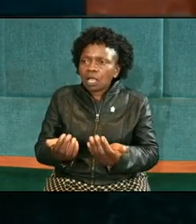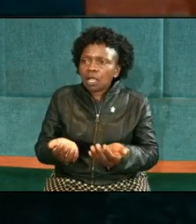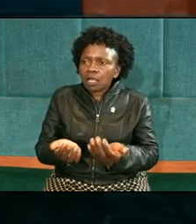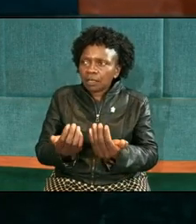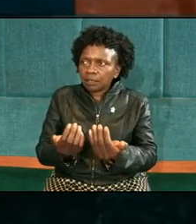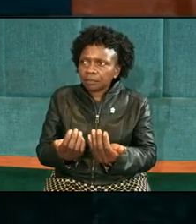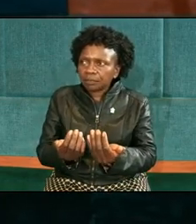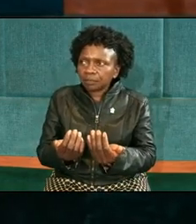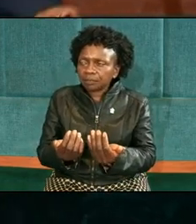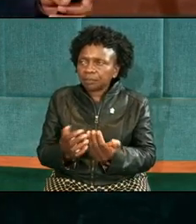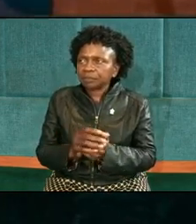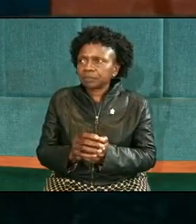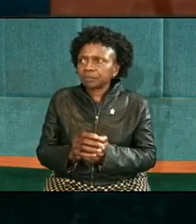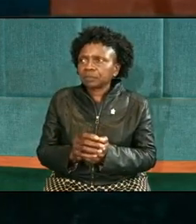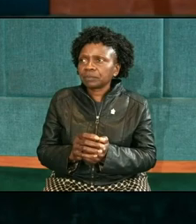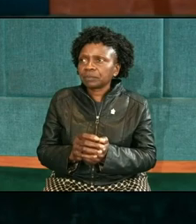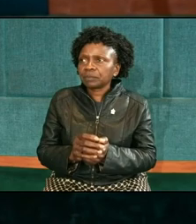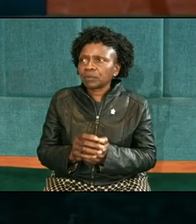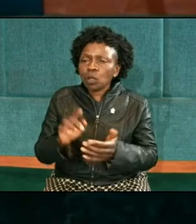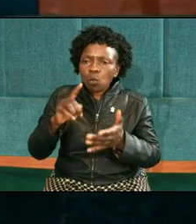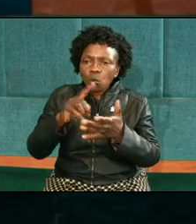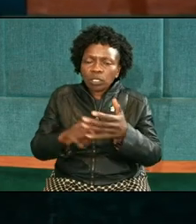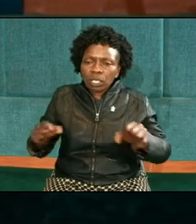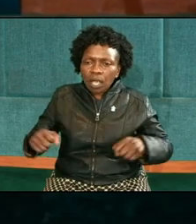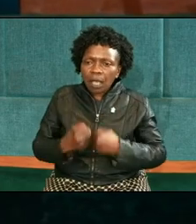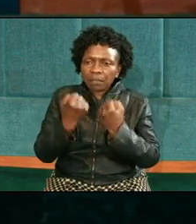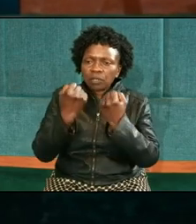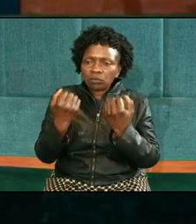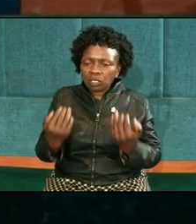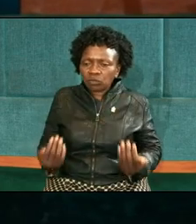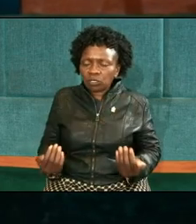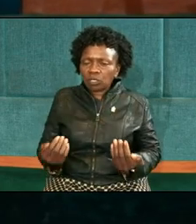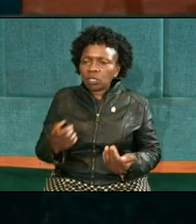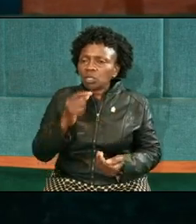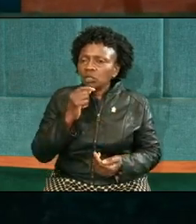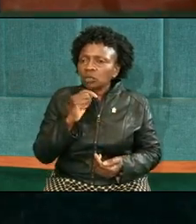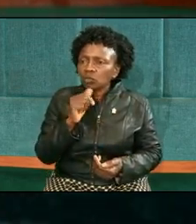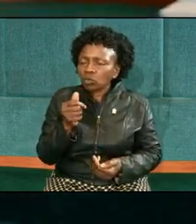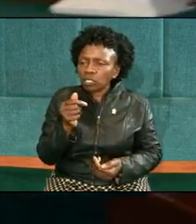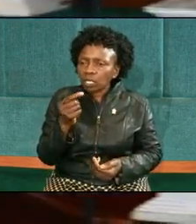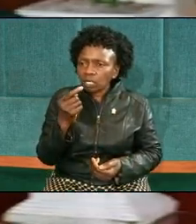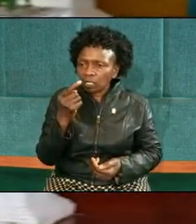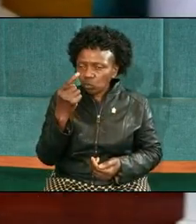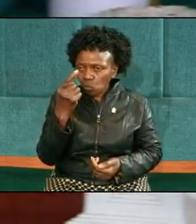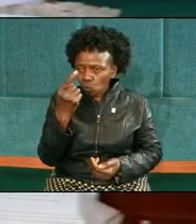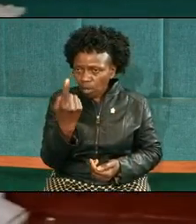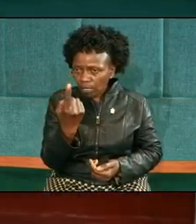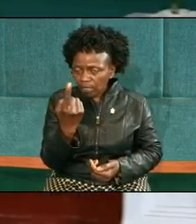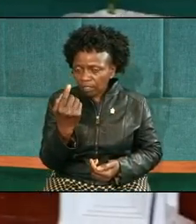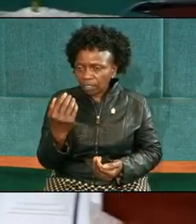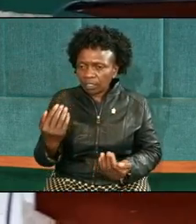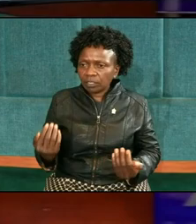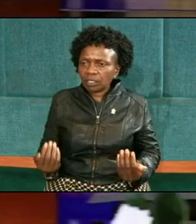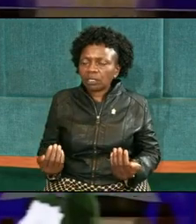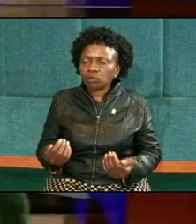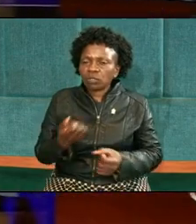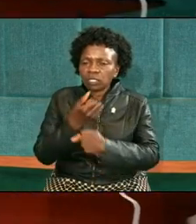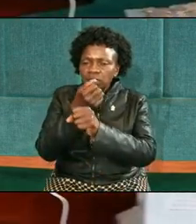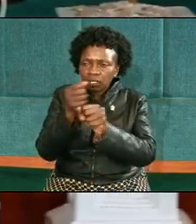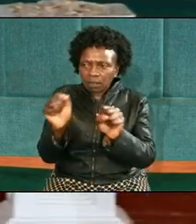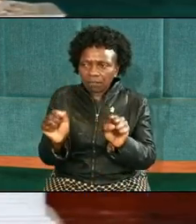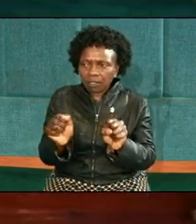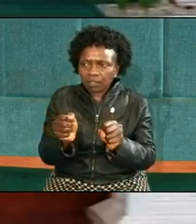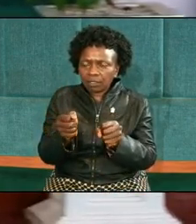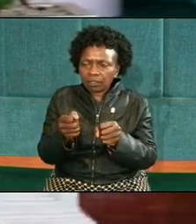adults. What happened to the children? Not a single child was saved in the ark.